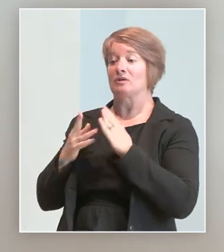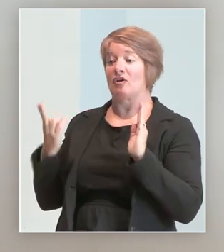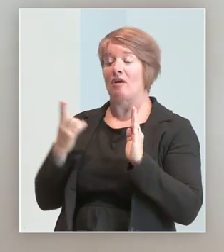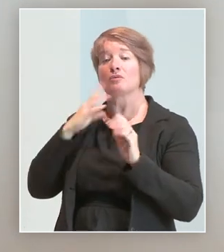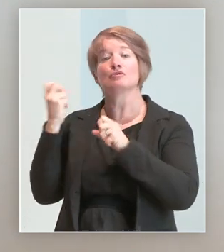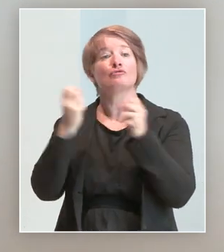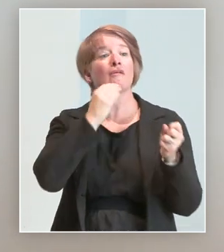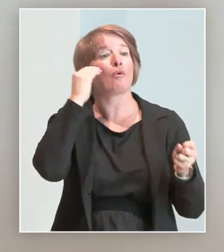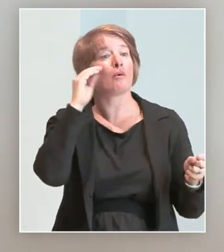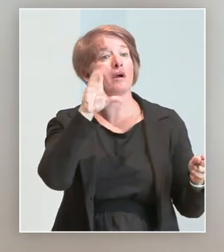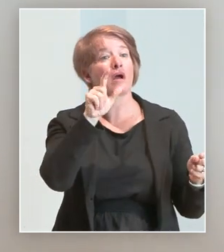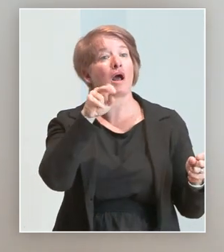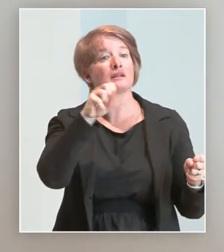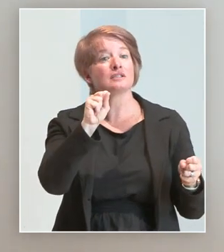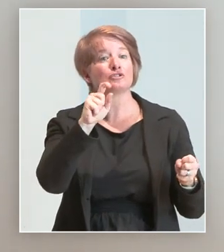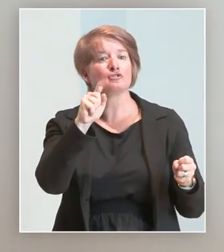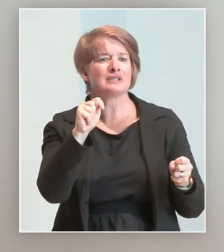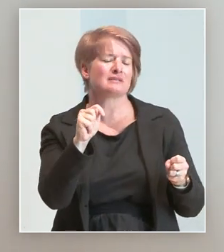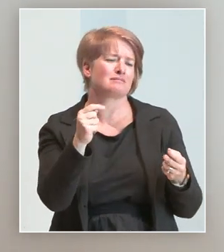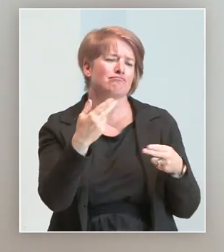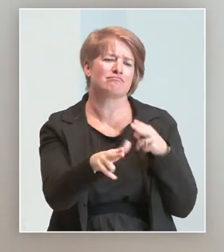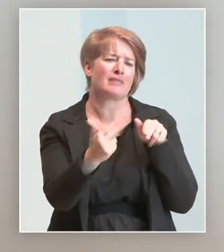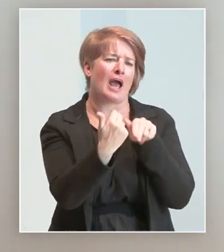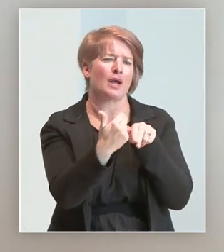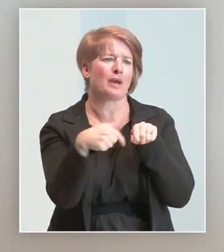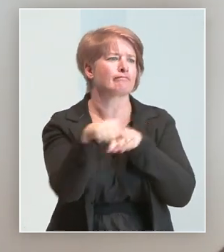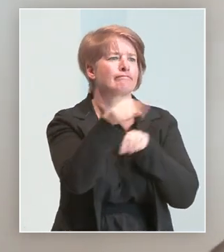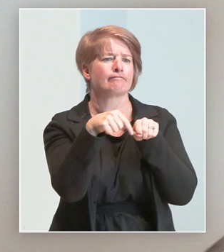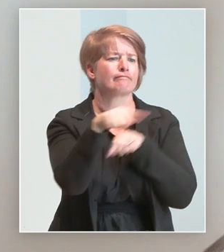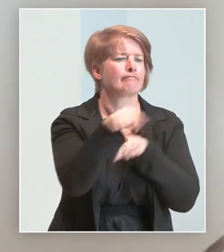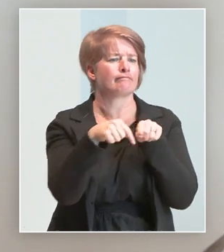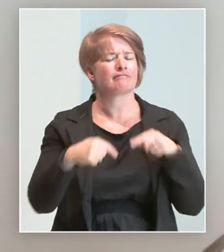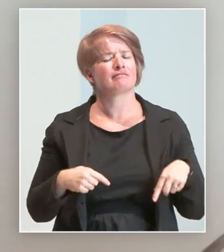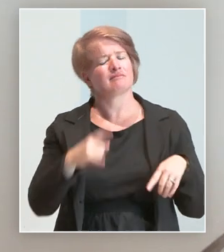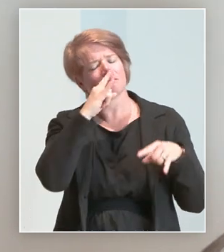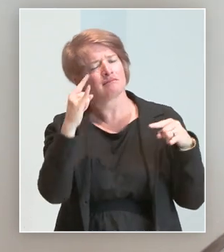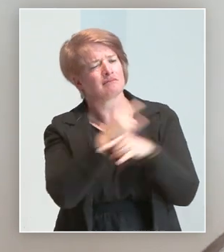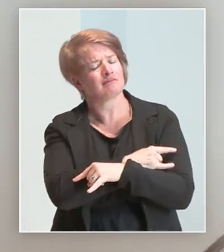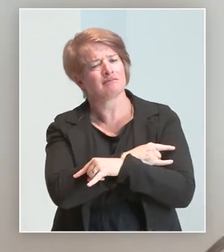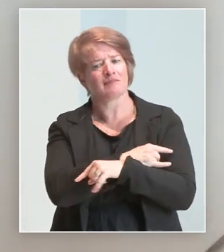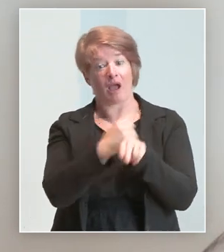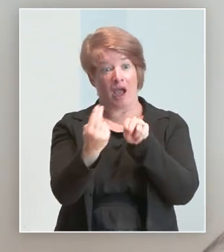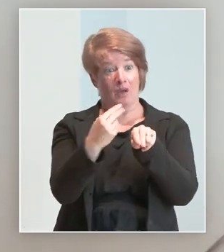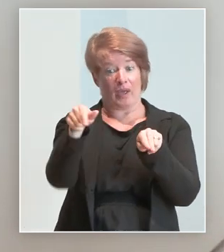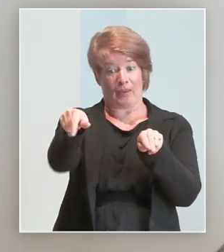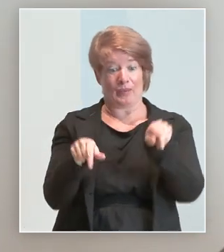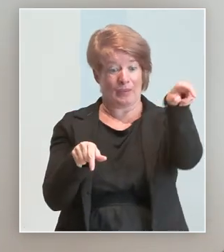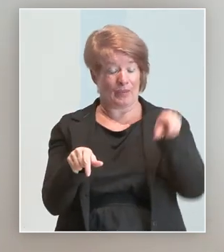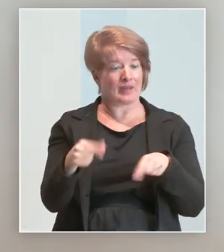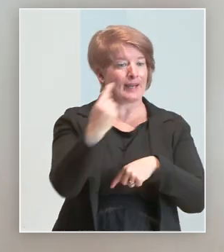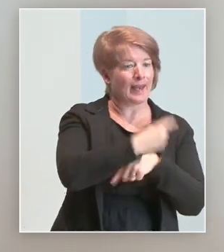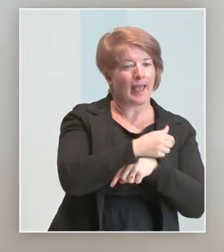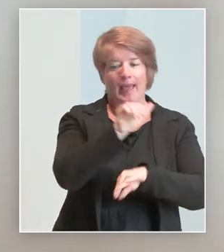Collins Street through a short highway trip. Ironic how literal margins of highway, day or night, can